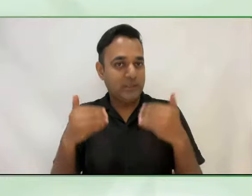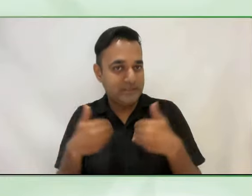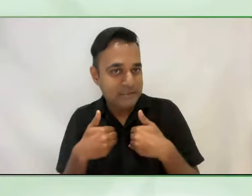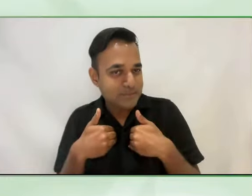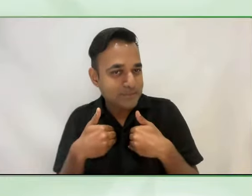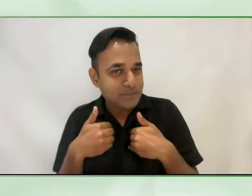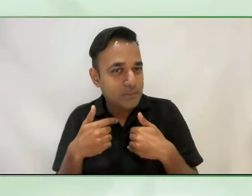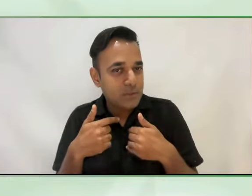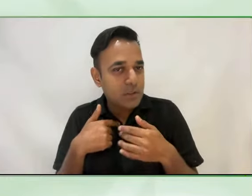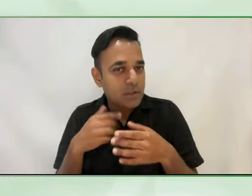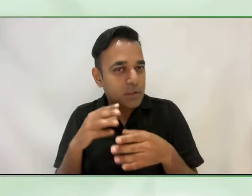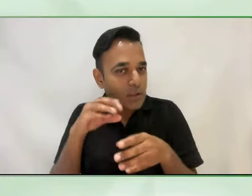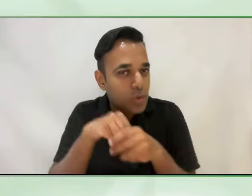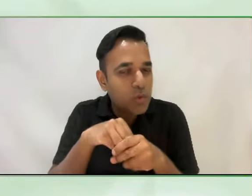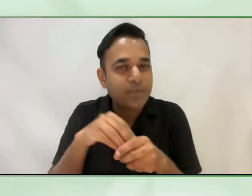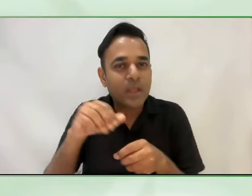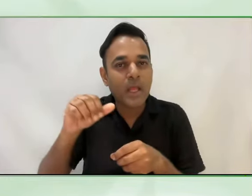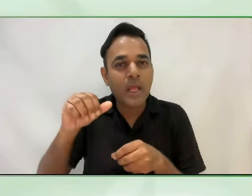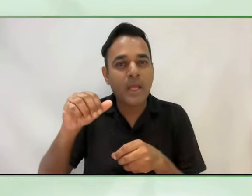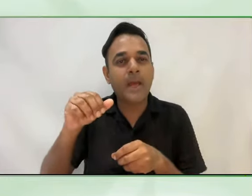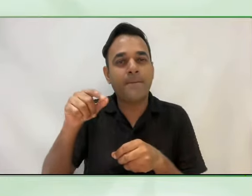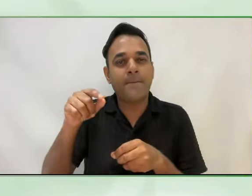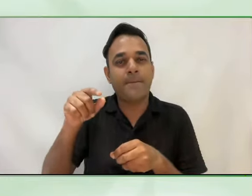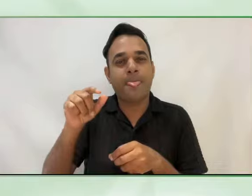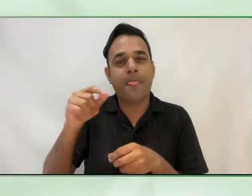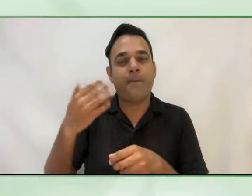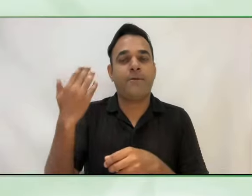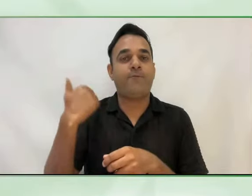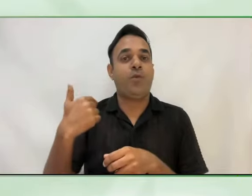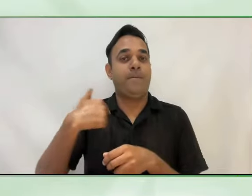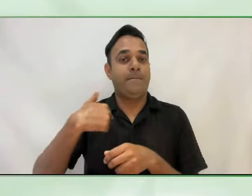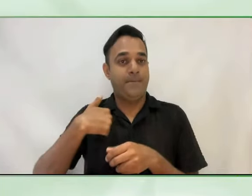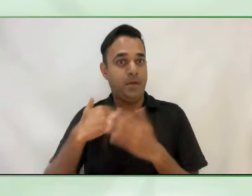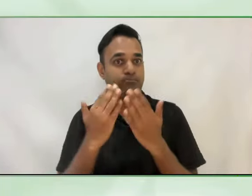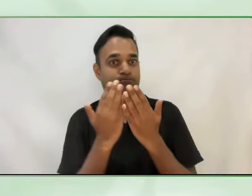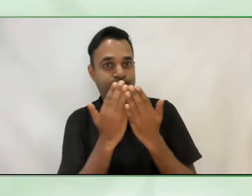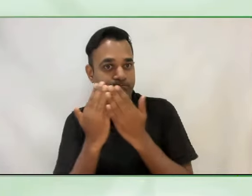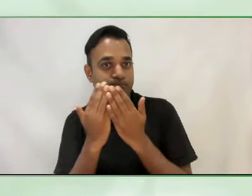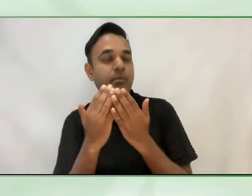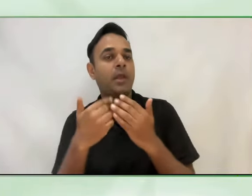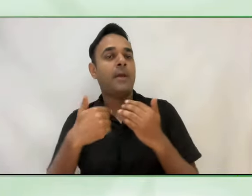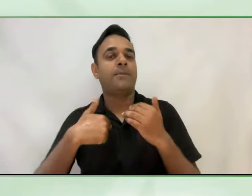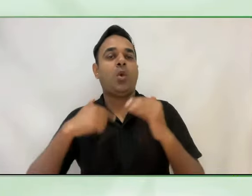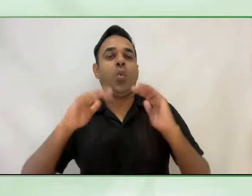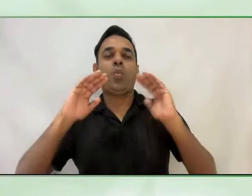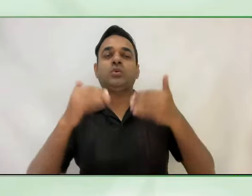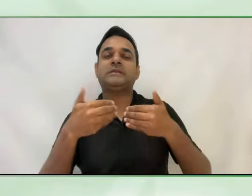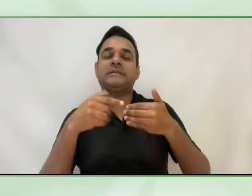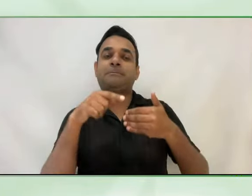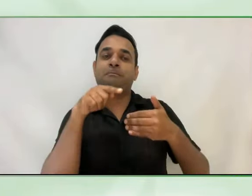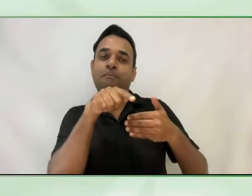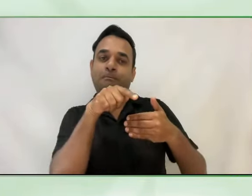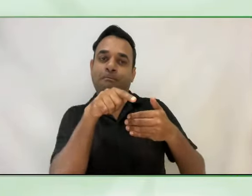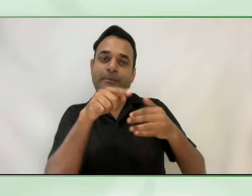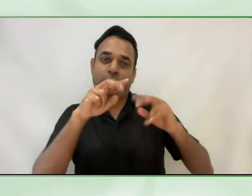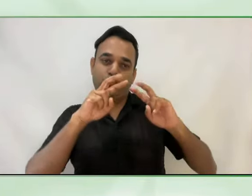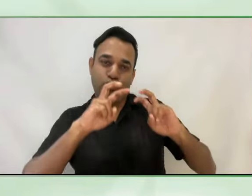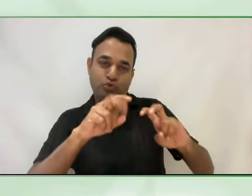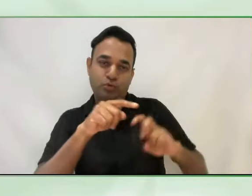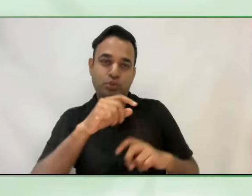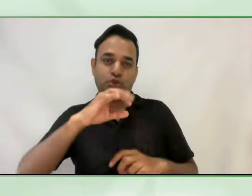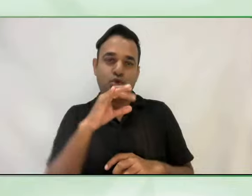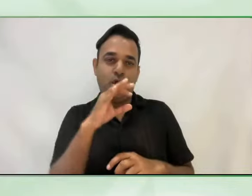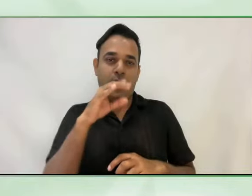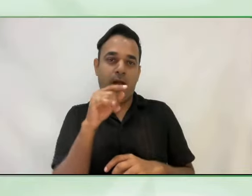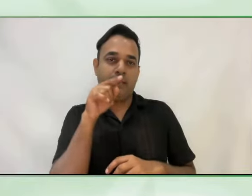myself, and I became really interested in how we could use things like evidence to really try and make a difference to autistic